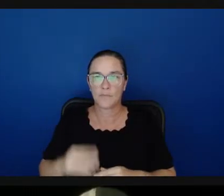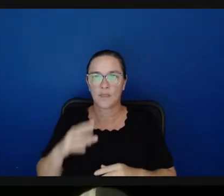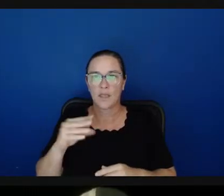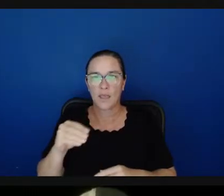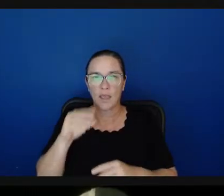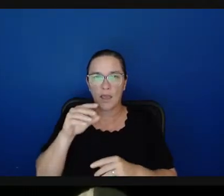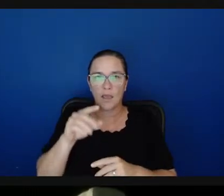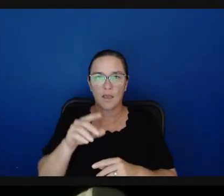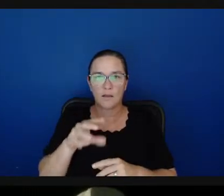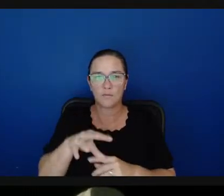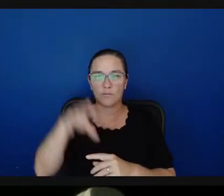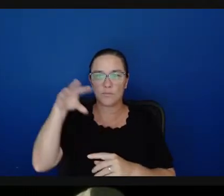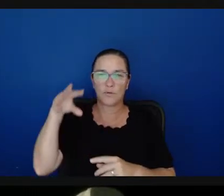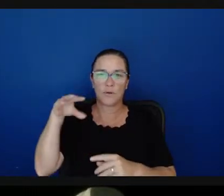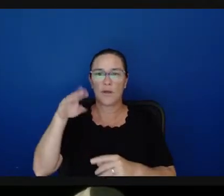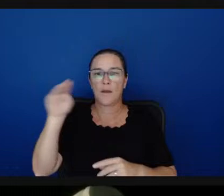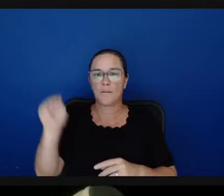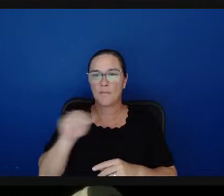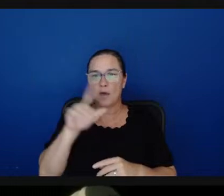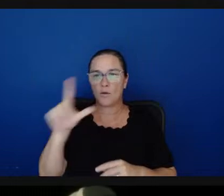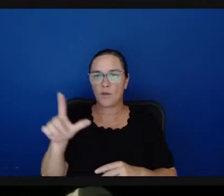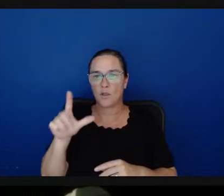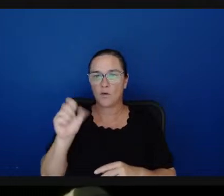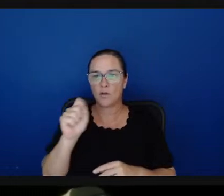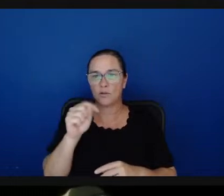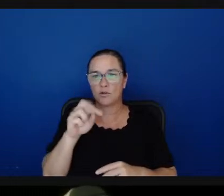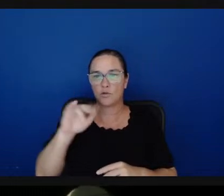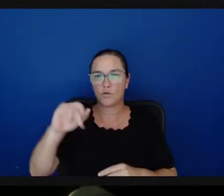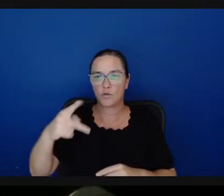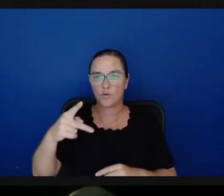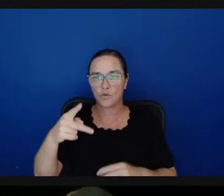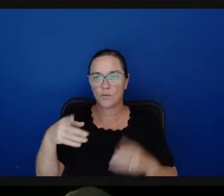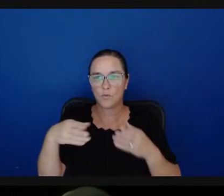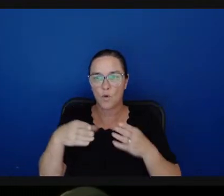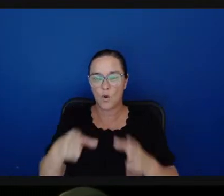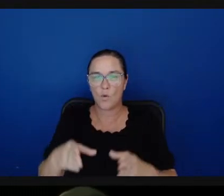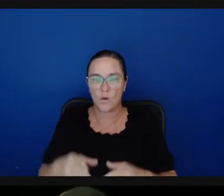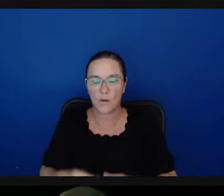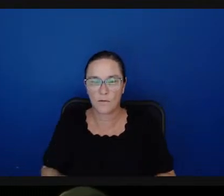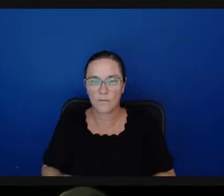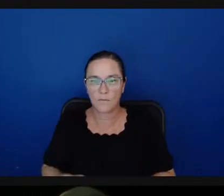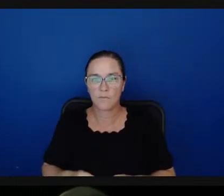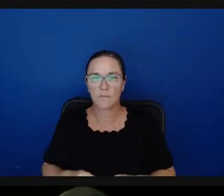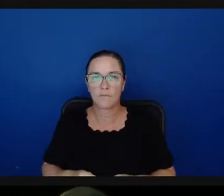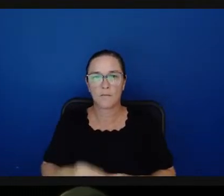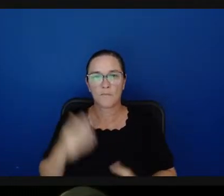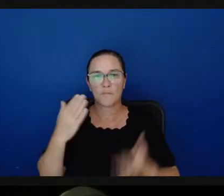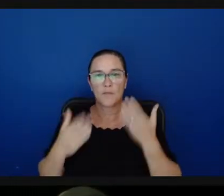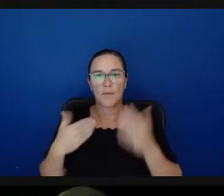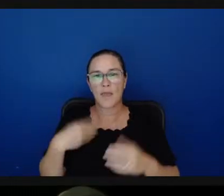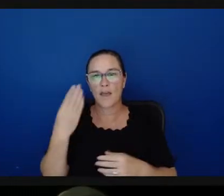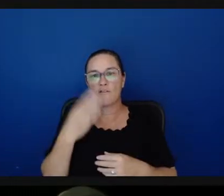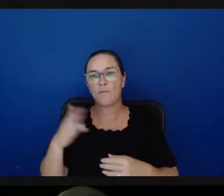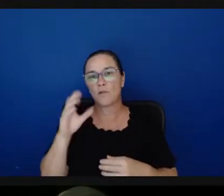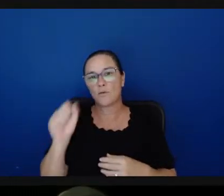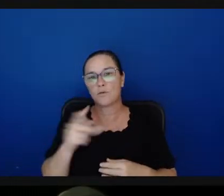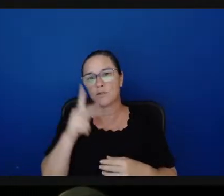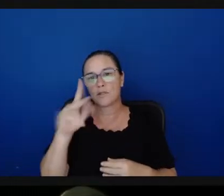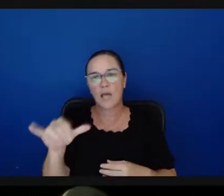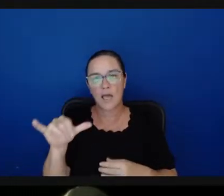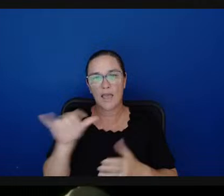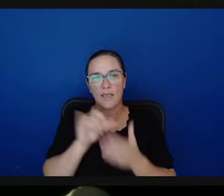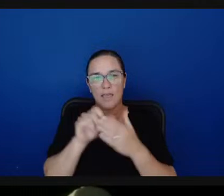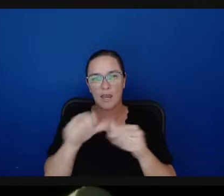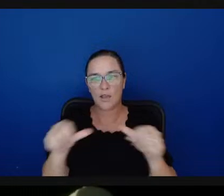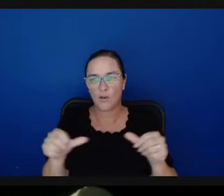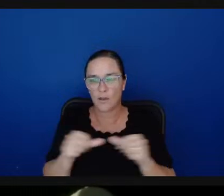from the Mauna Loa Strip Road can't really see too much of what's happening there, but maybe there's blue sky in this little triangle right here. And so